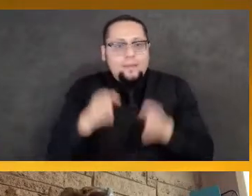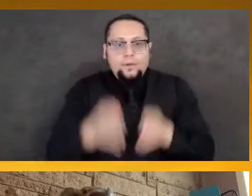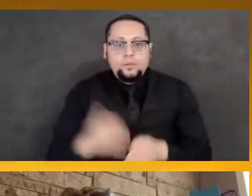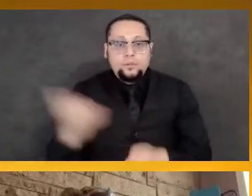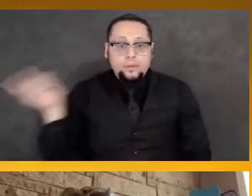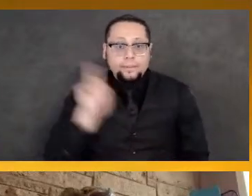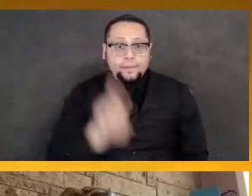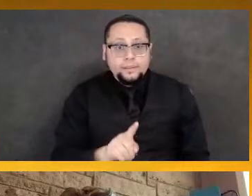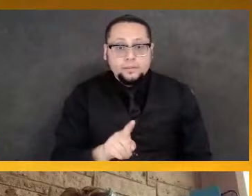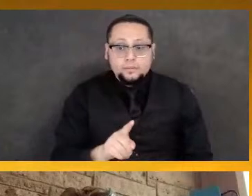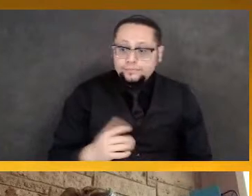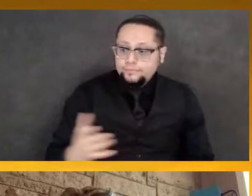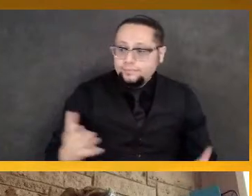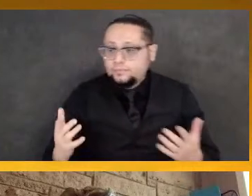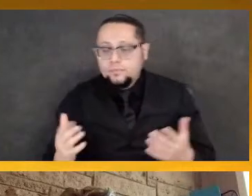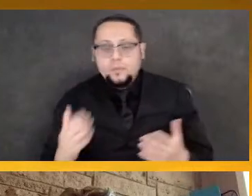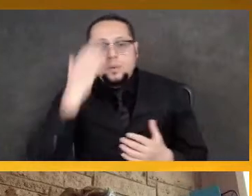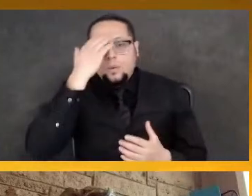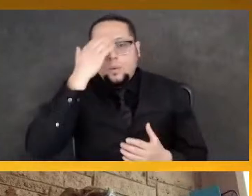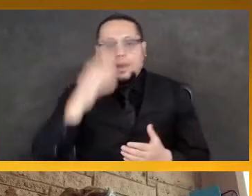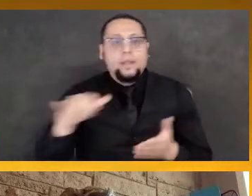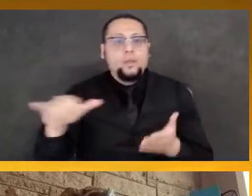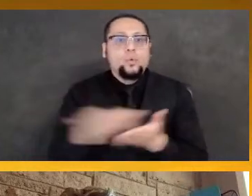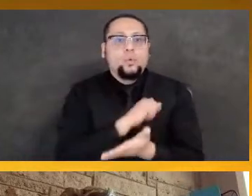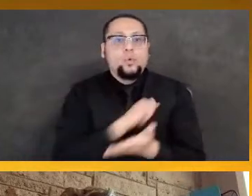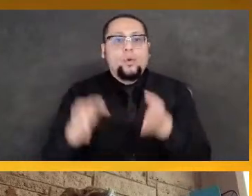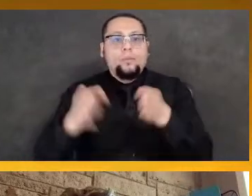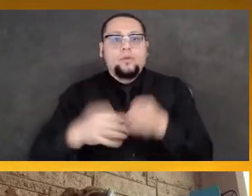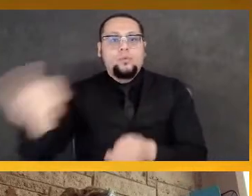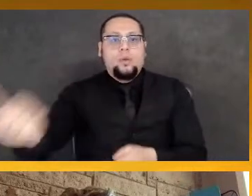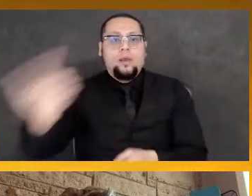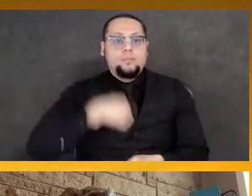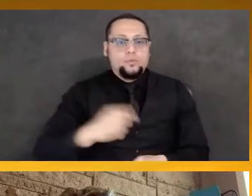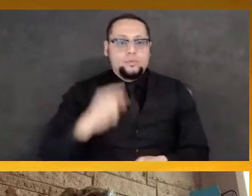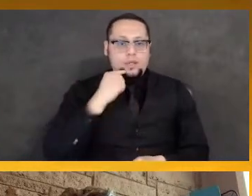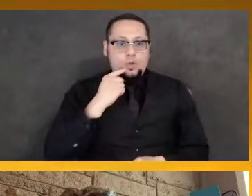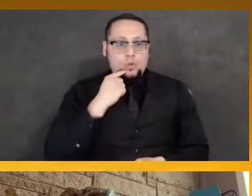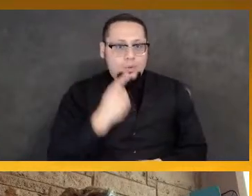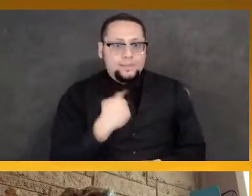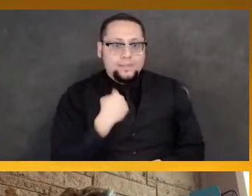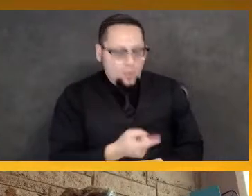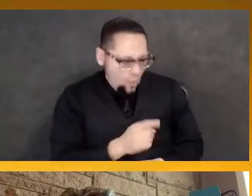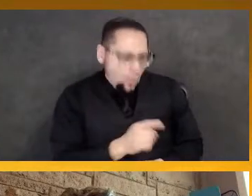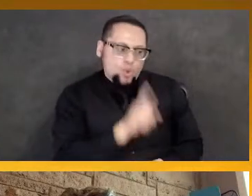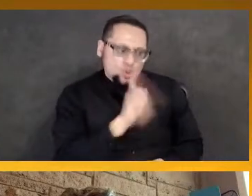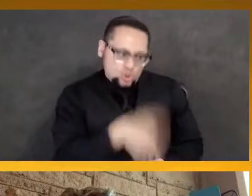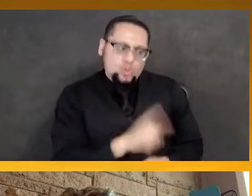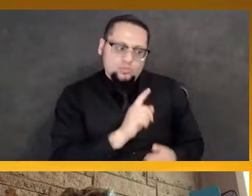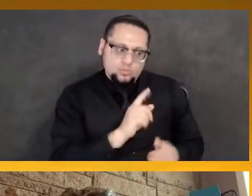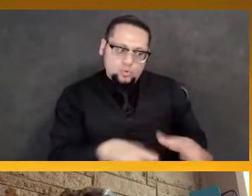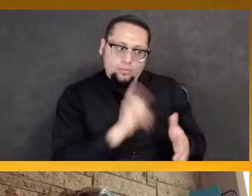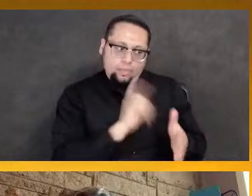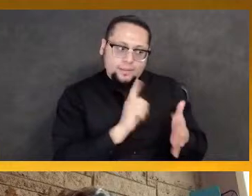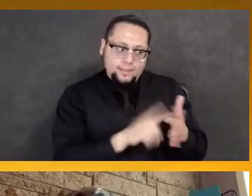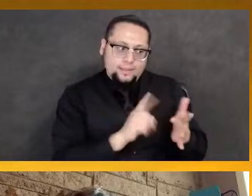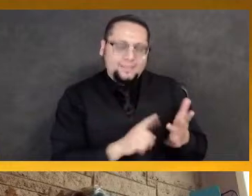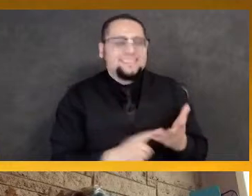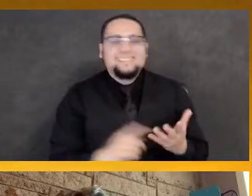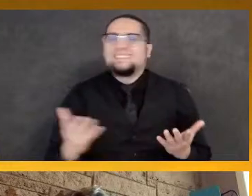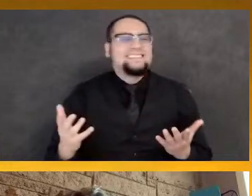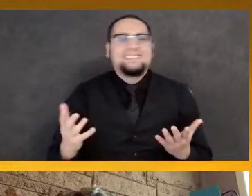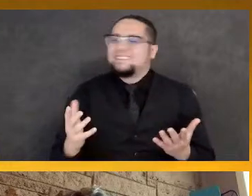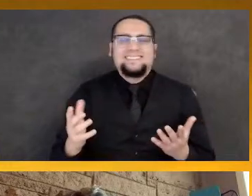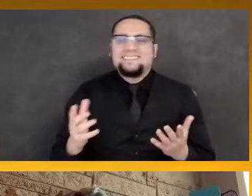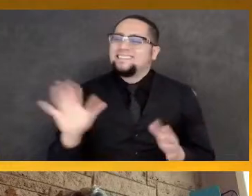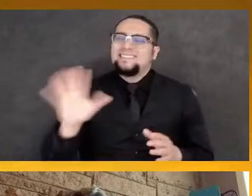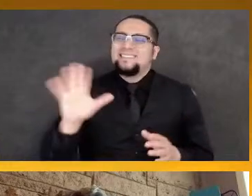in, you know, it's like New Yorkers who come to San Antonio and want to tell us how to run San Antonio. It just doesn't work. You know, you have to be